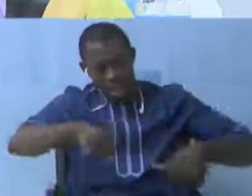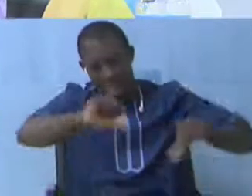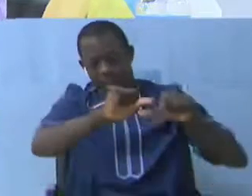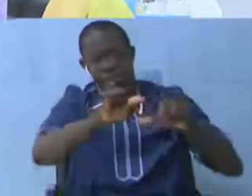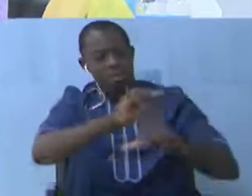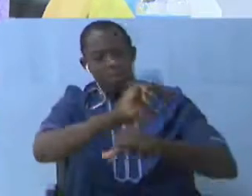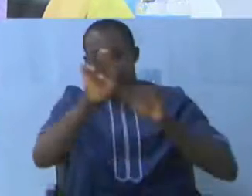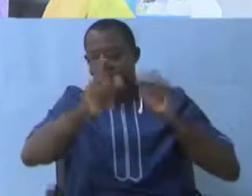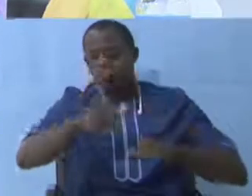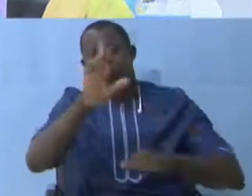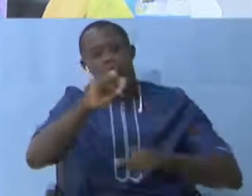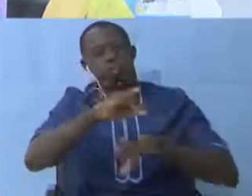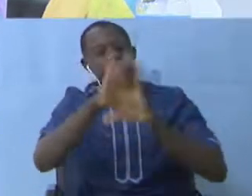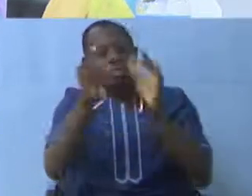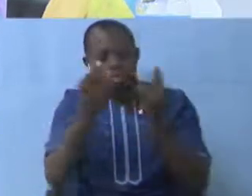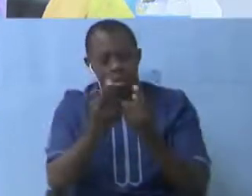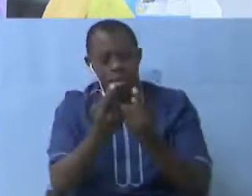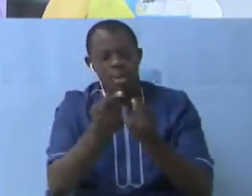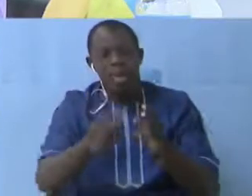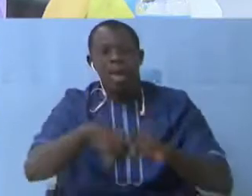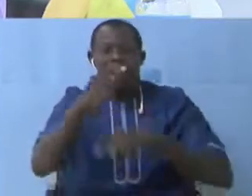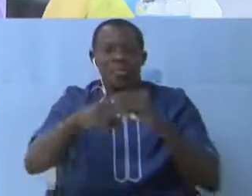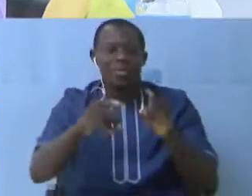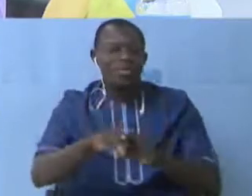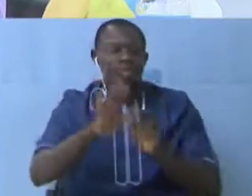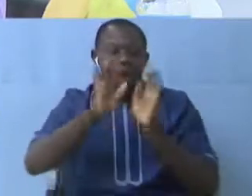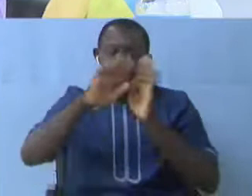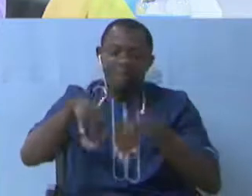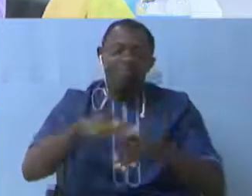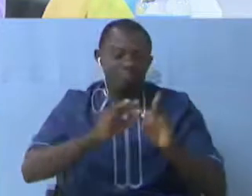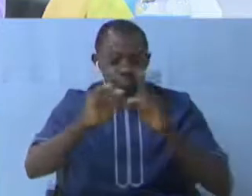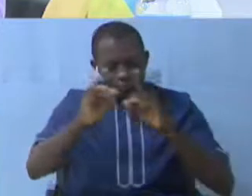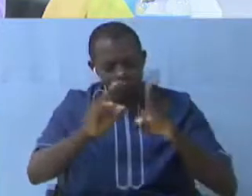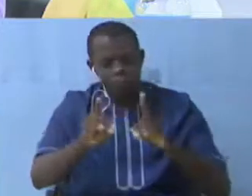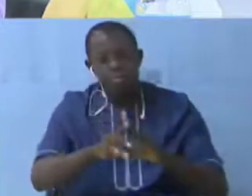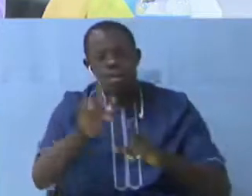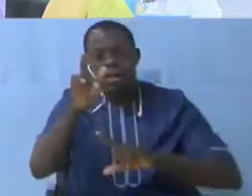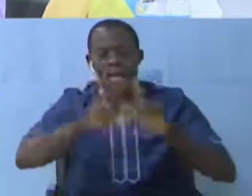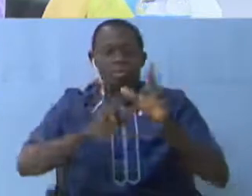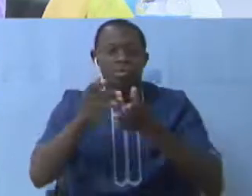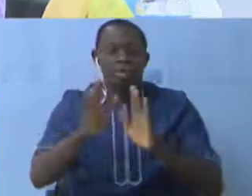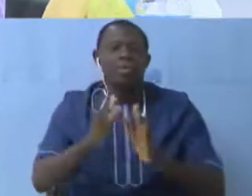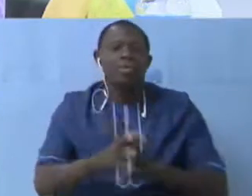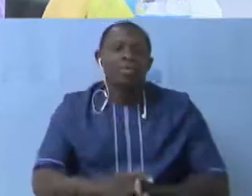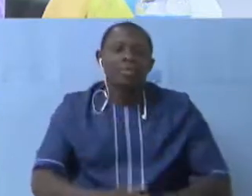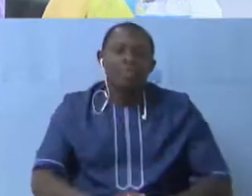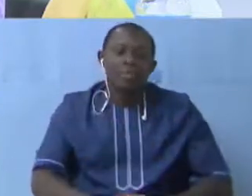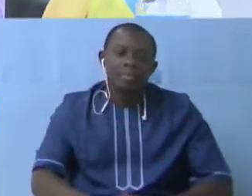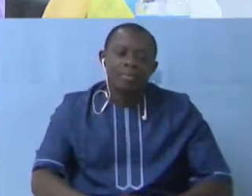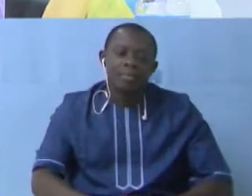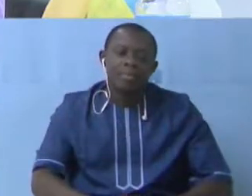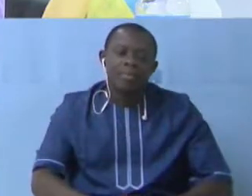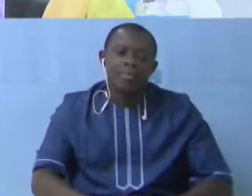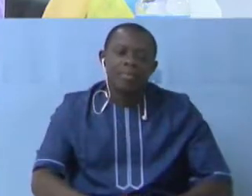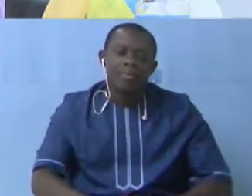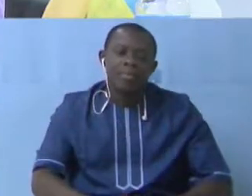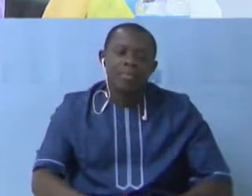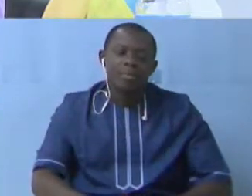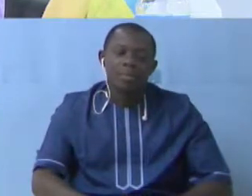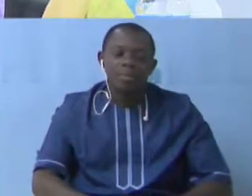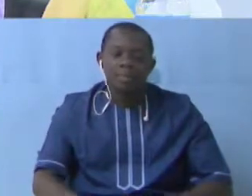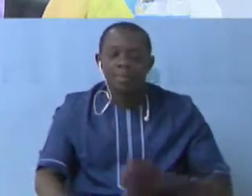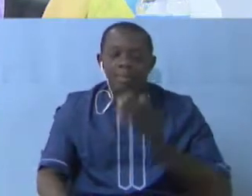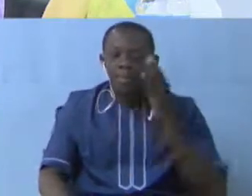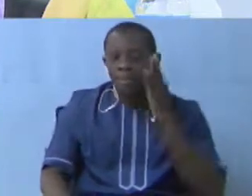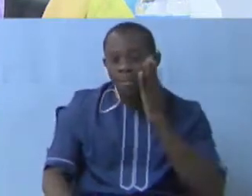the discussion and at that level, and then I. Mujjé gi daal lim ñu mujjé gàttalal